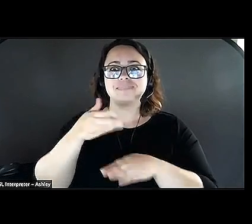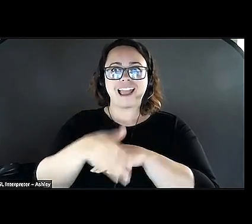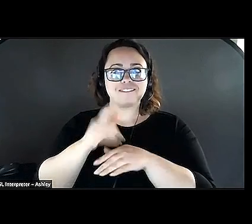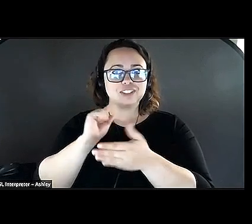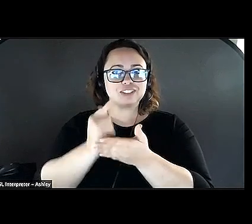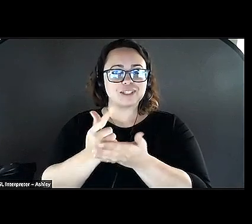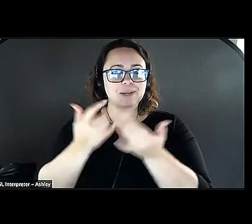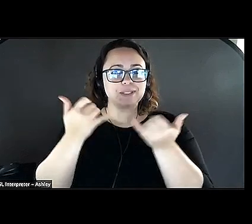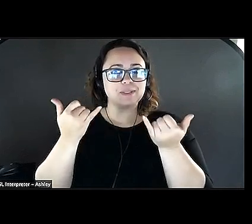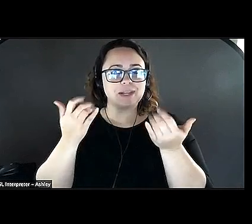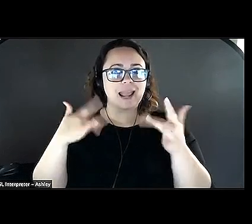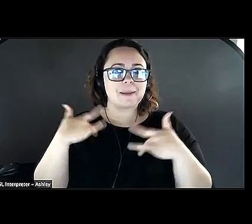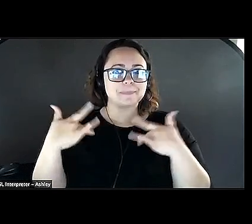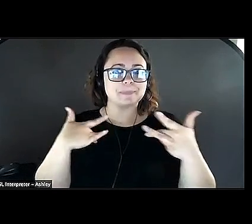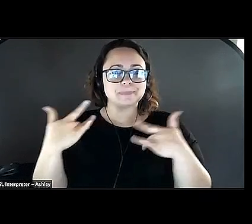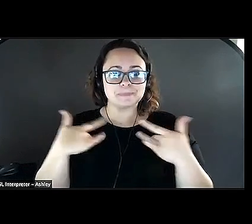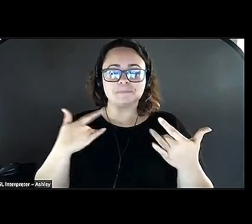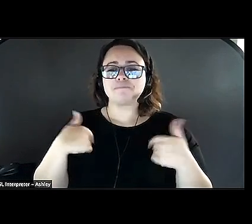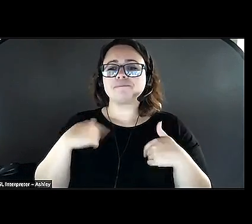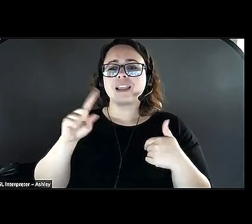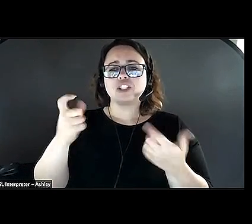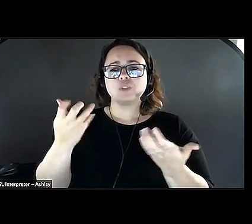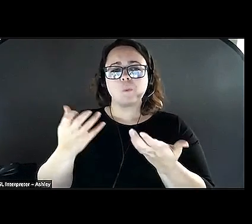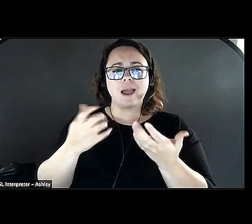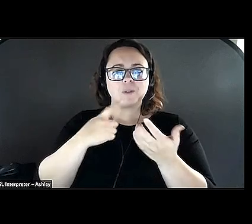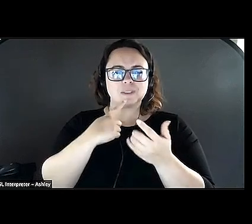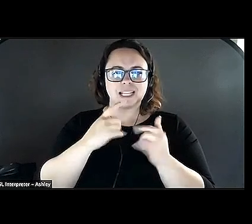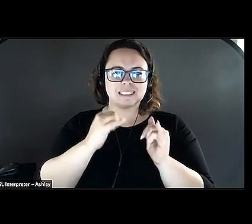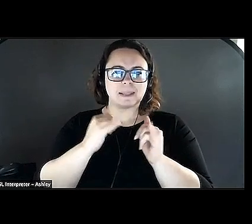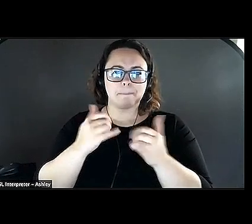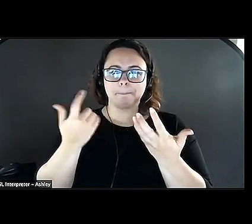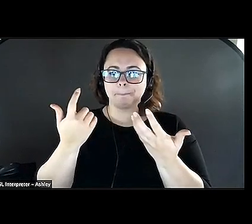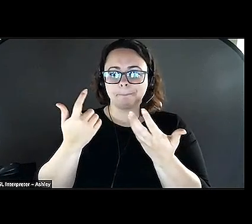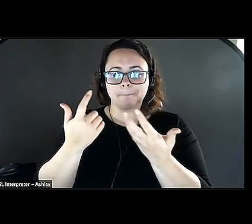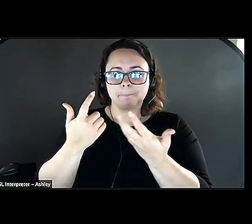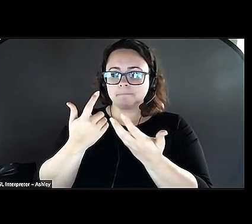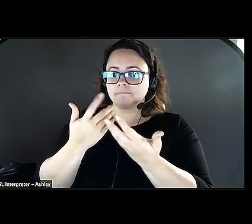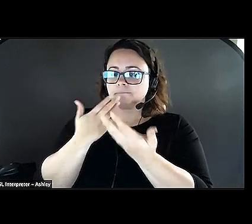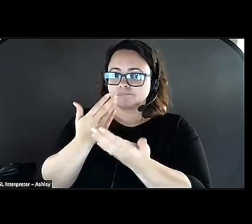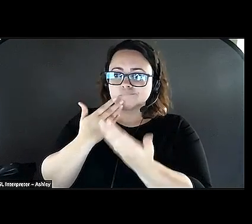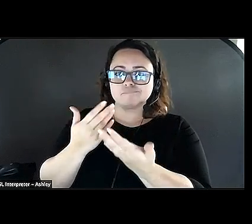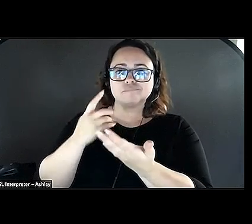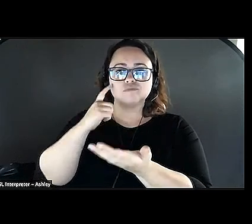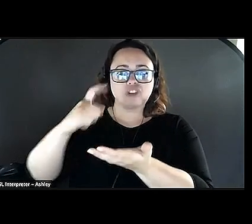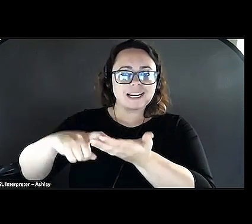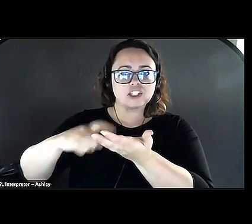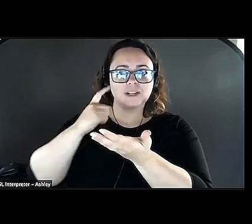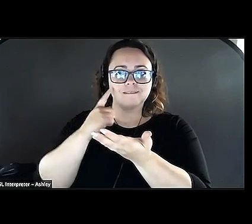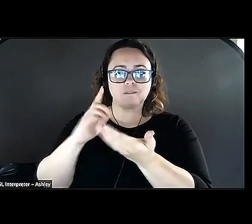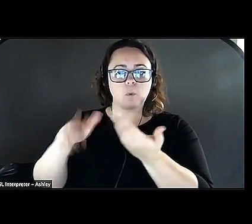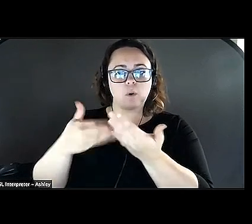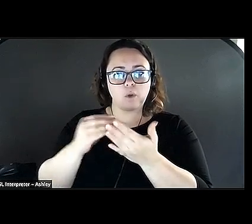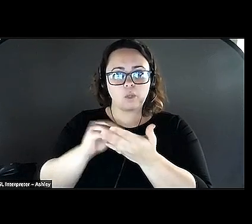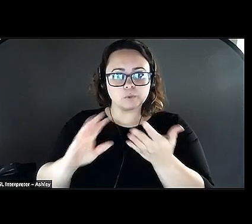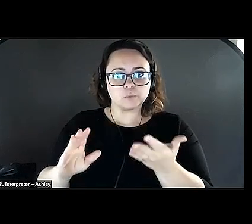today. I just want to, echo all of the appreciation and recognition for all of our